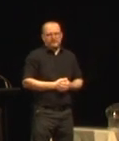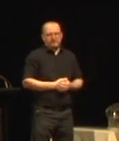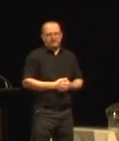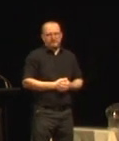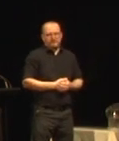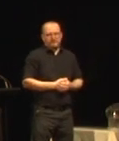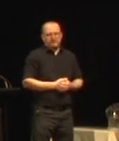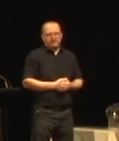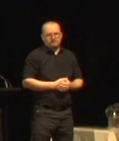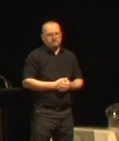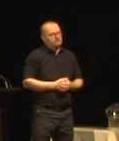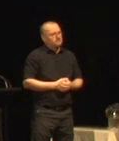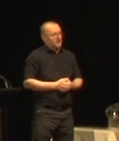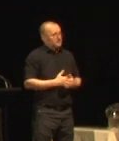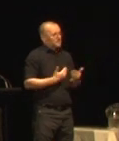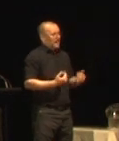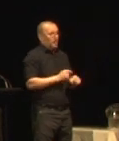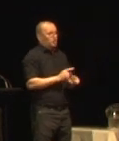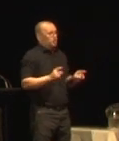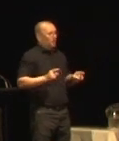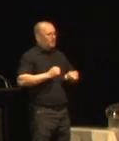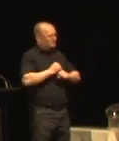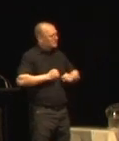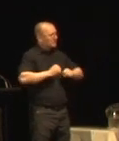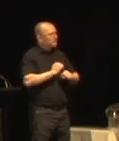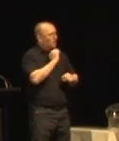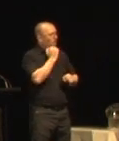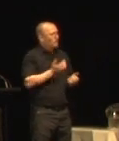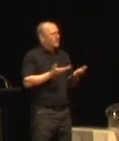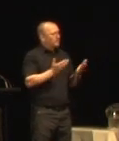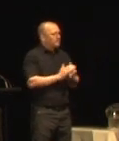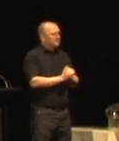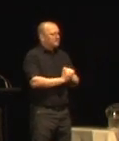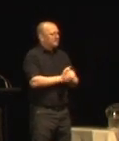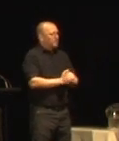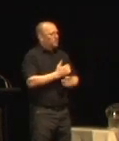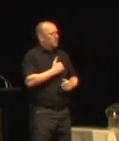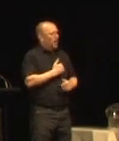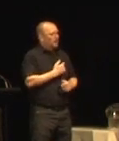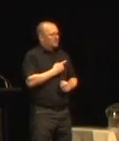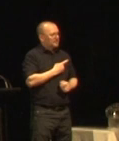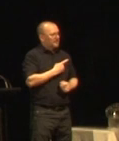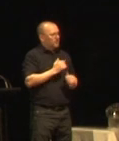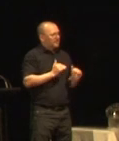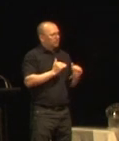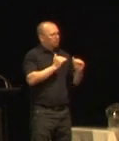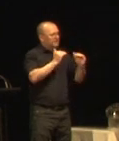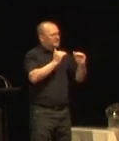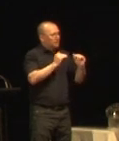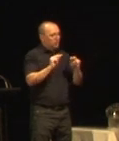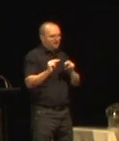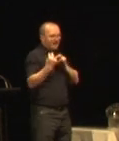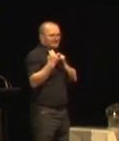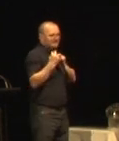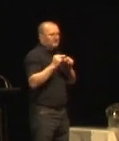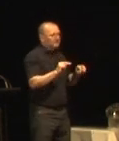I want to ask you, now that you're warmed up, take a little bit of a risk here, now that you're warmed up, your heart's beating, you've faced each other, you've heard a little bit of my